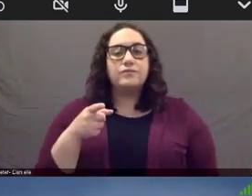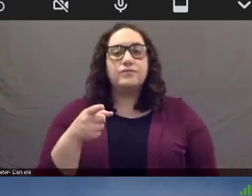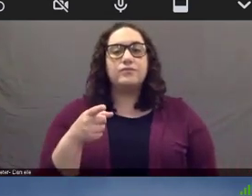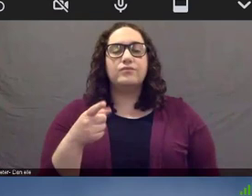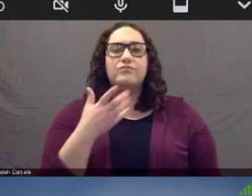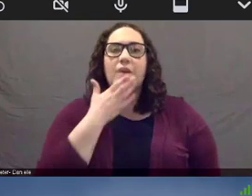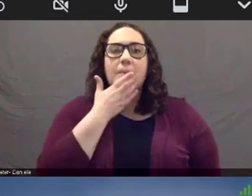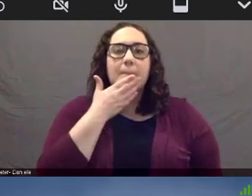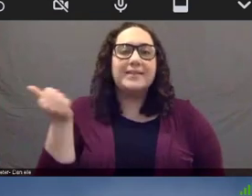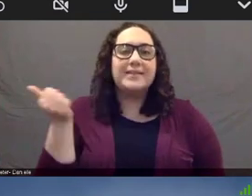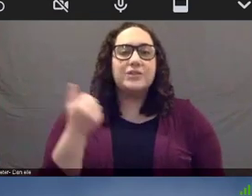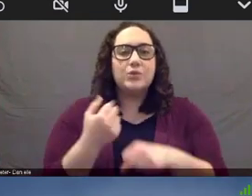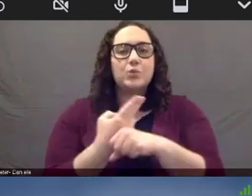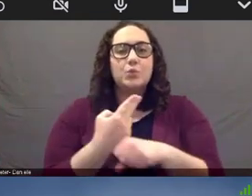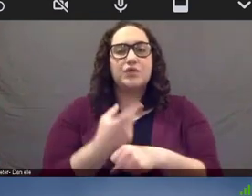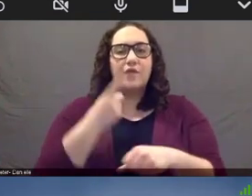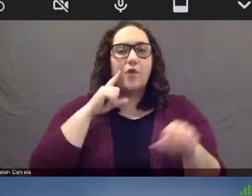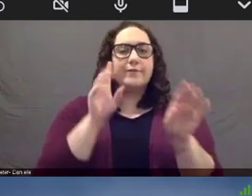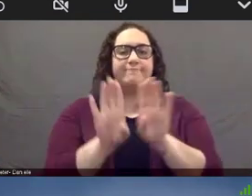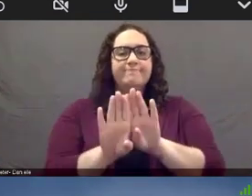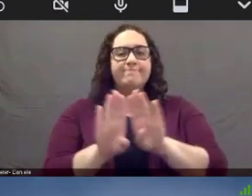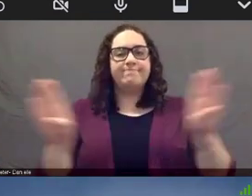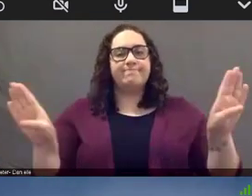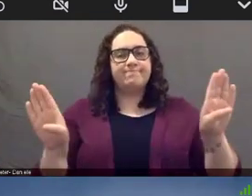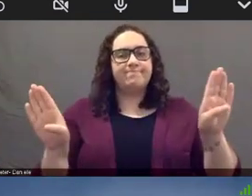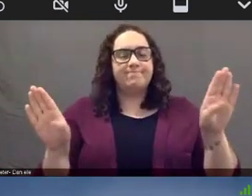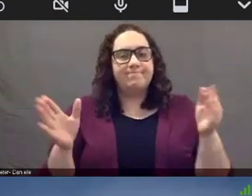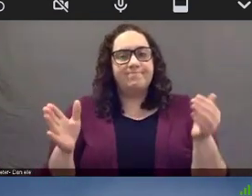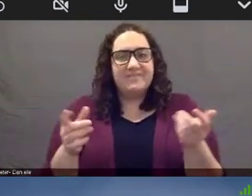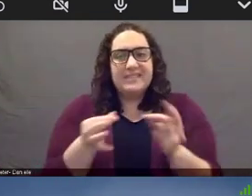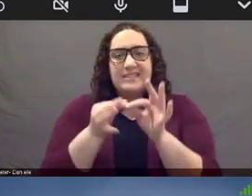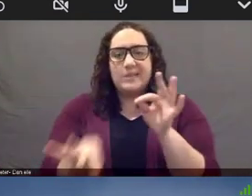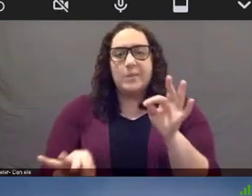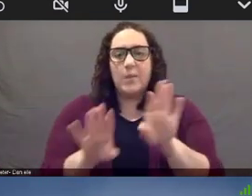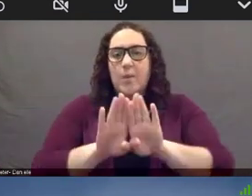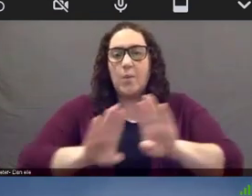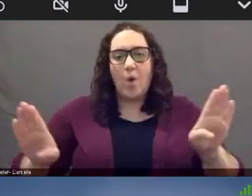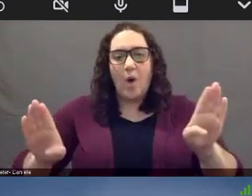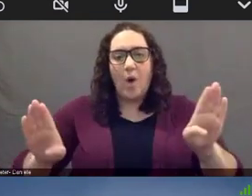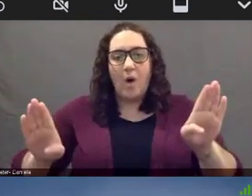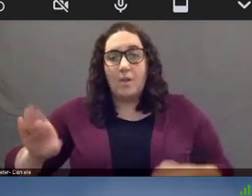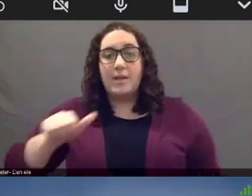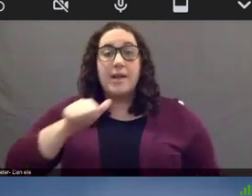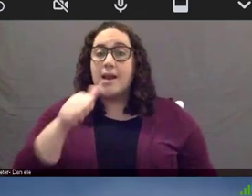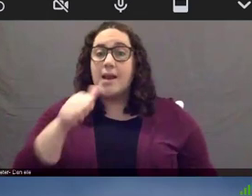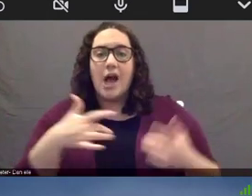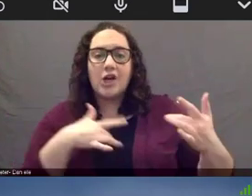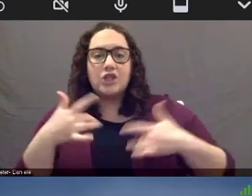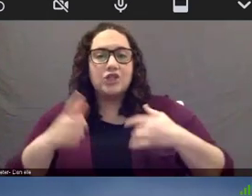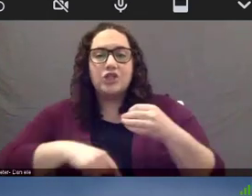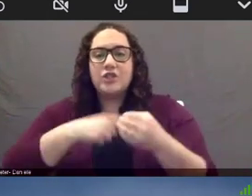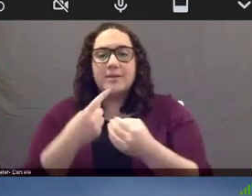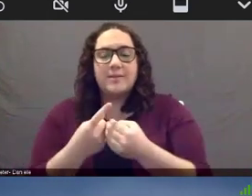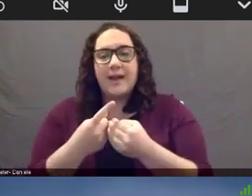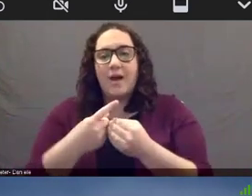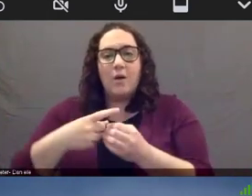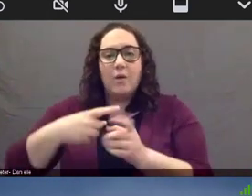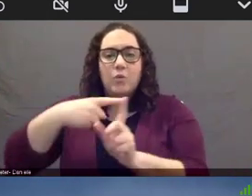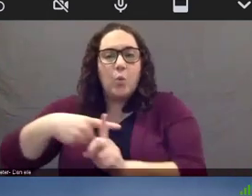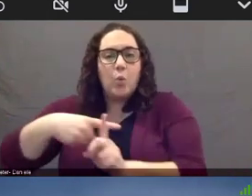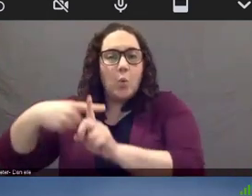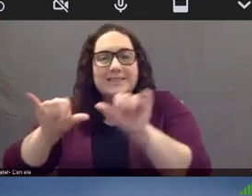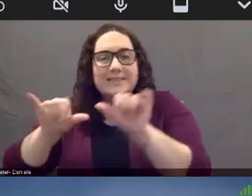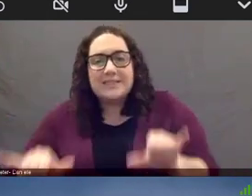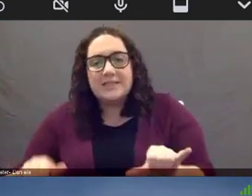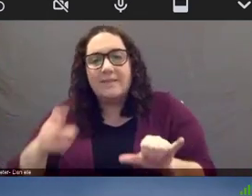of cylindrical and spherical coordinates, but we can do it in these other coordinate systems. So we have equations. This is the equation in